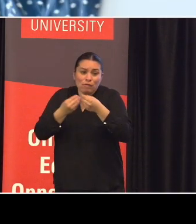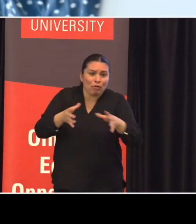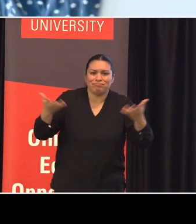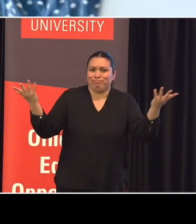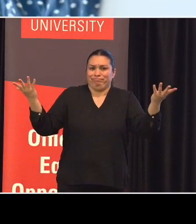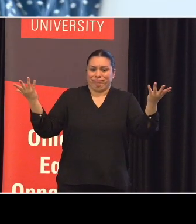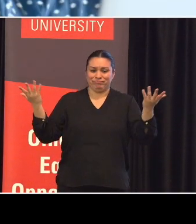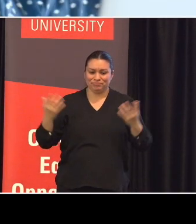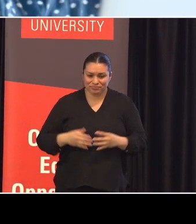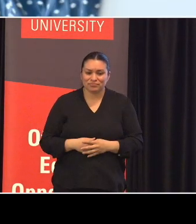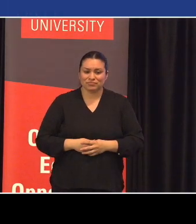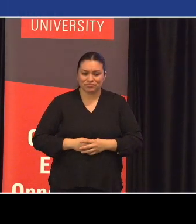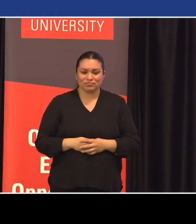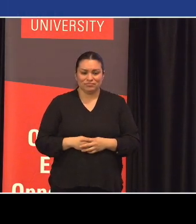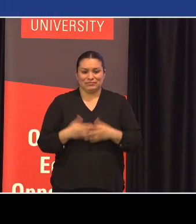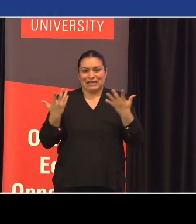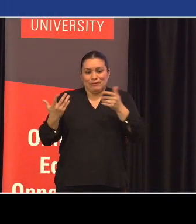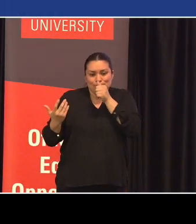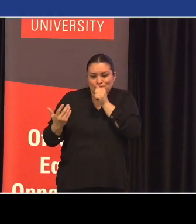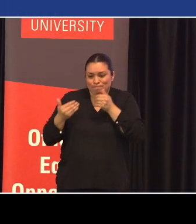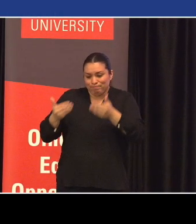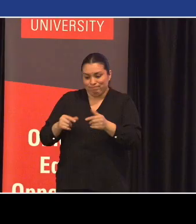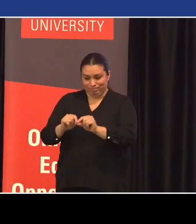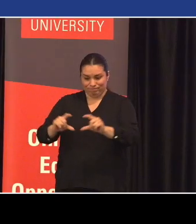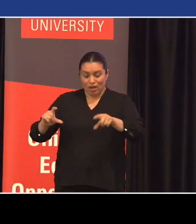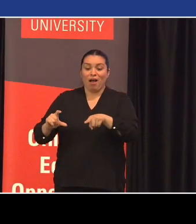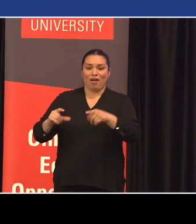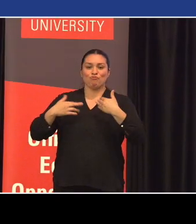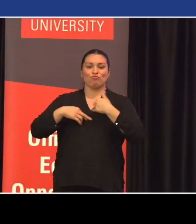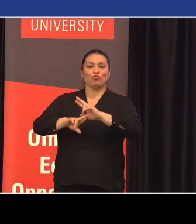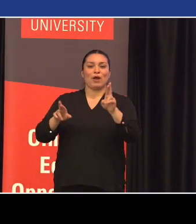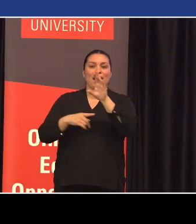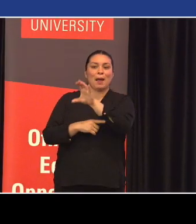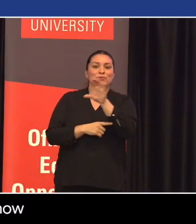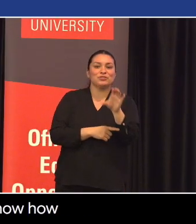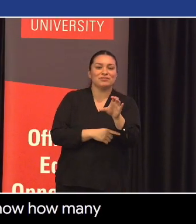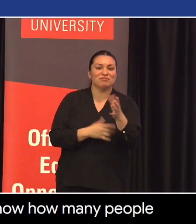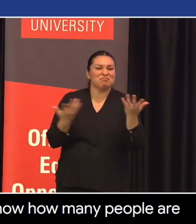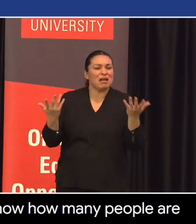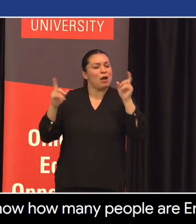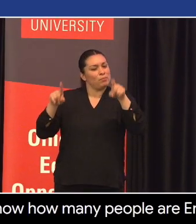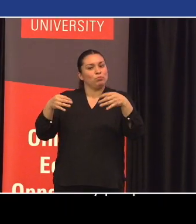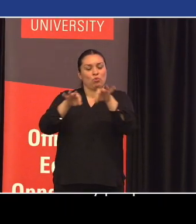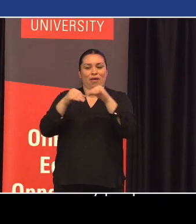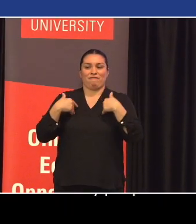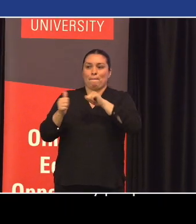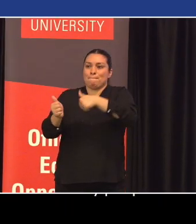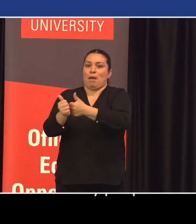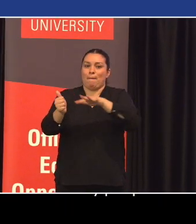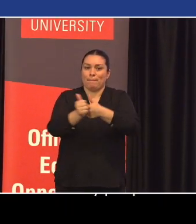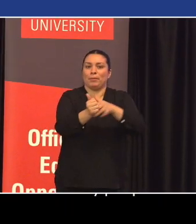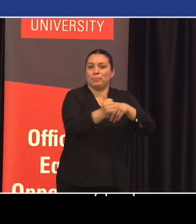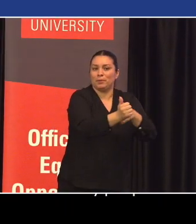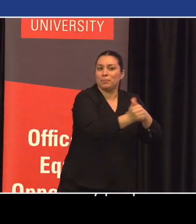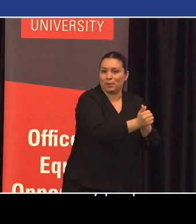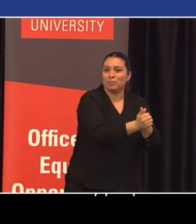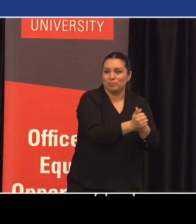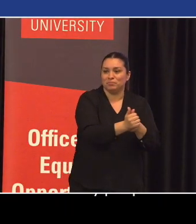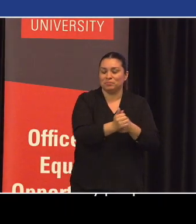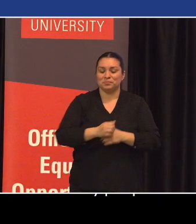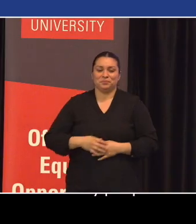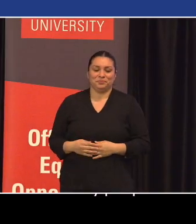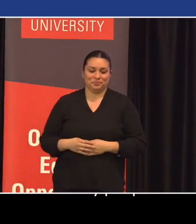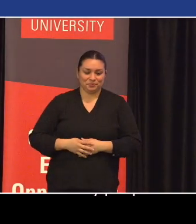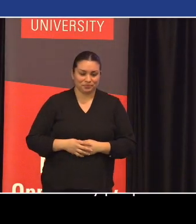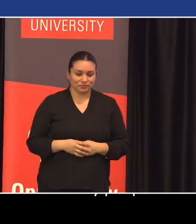well. And also, what if their first language isn't English? You know how many people are English language learners who play everything with the